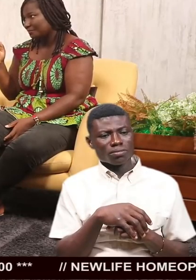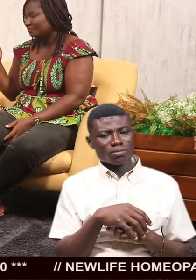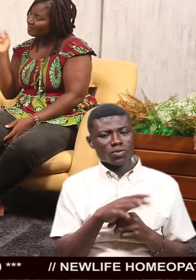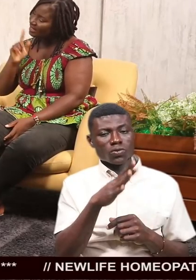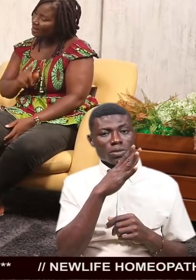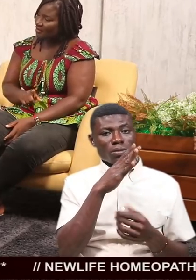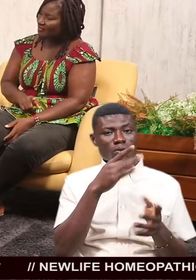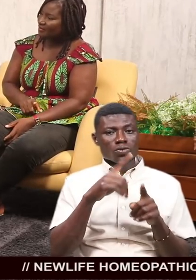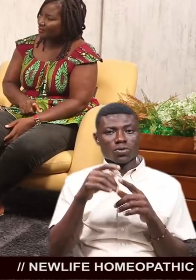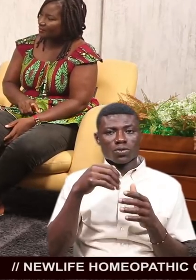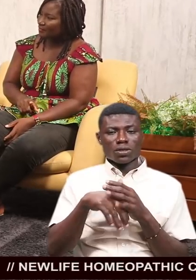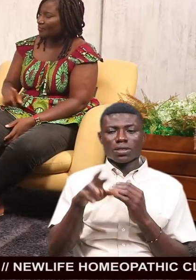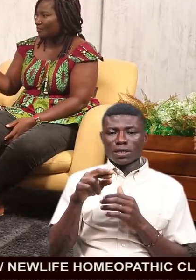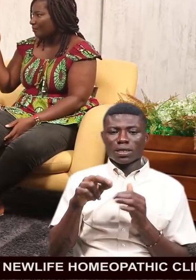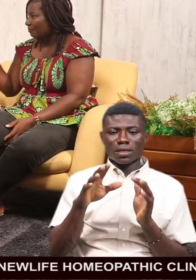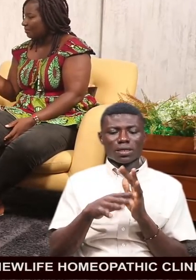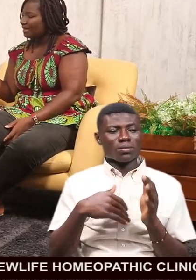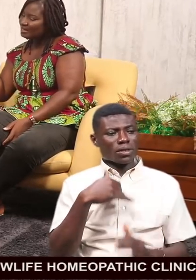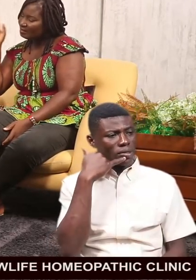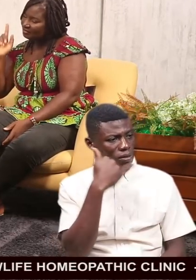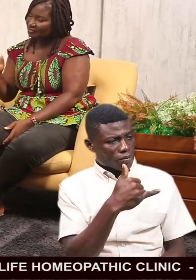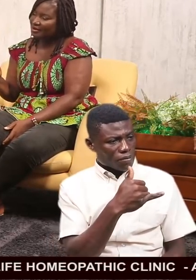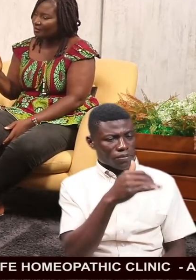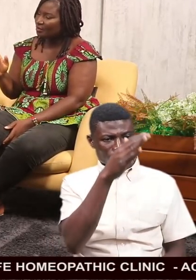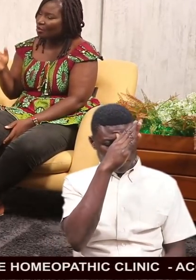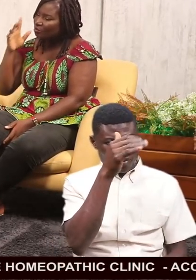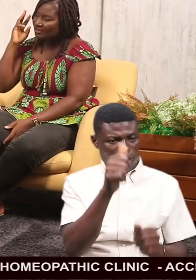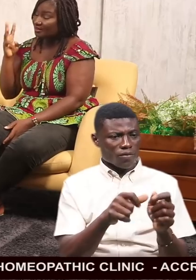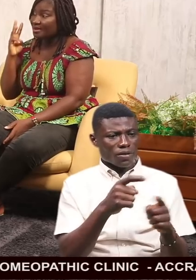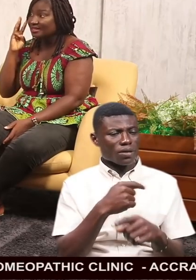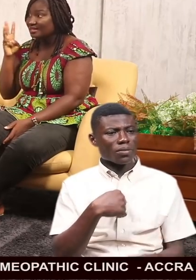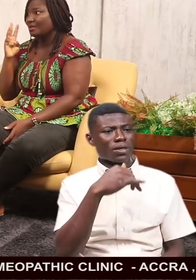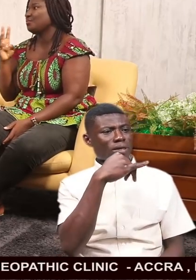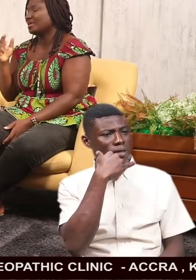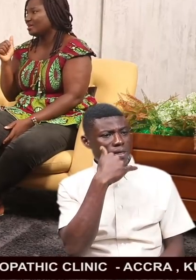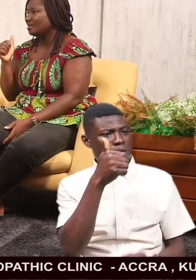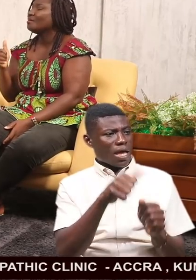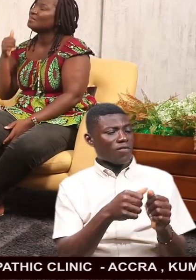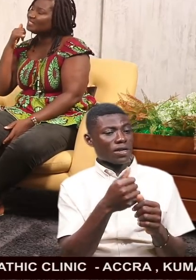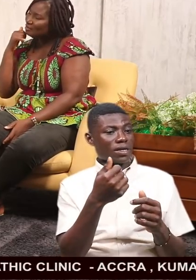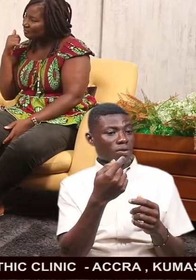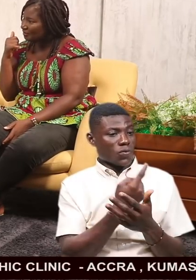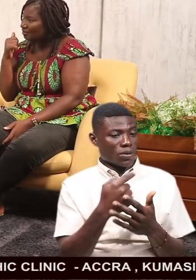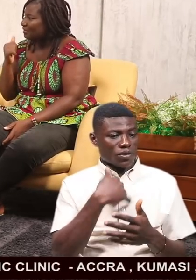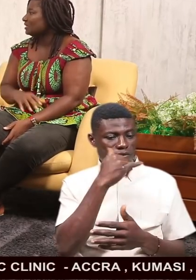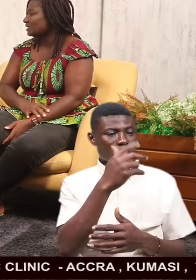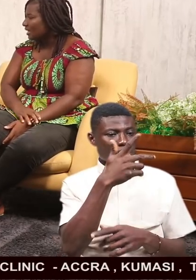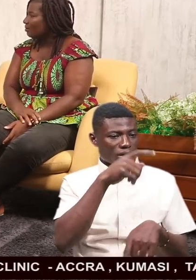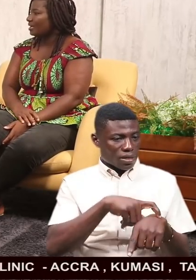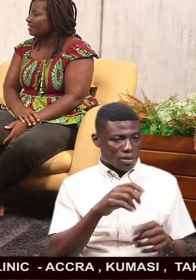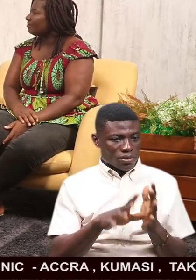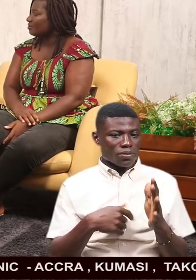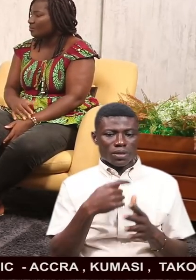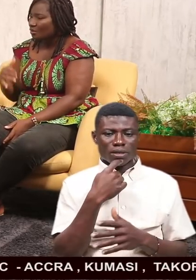cry. Na me freno. Papa, na me freno. Almost thrice a week. It's me freno, since